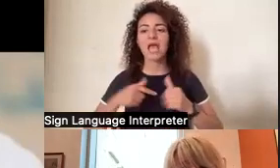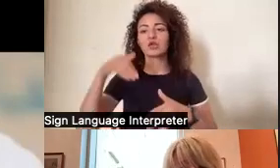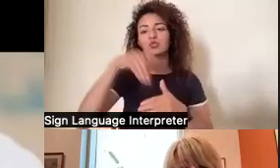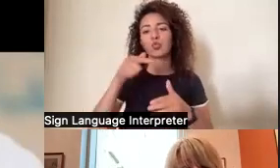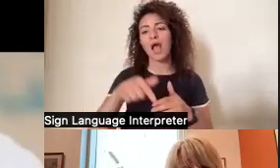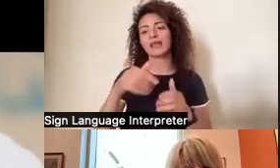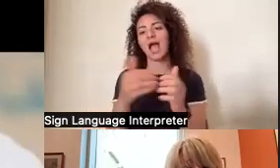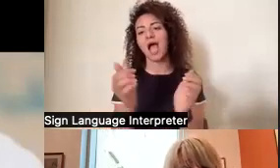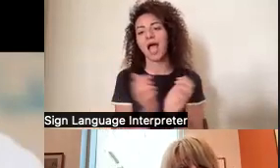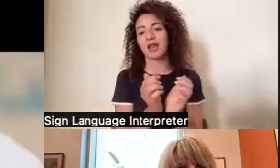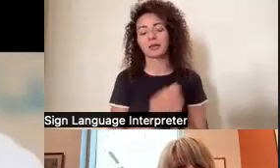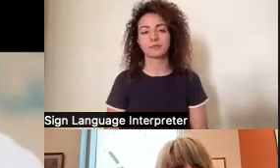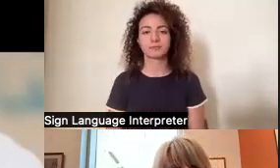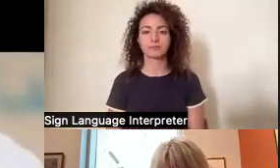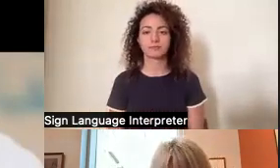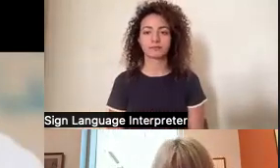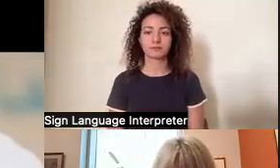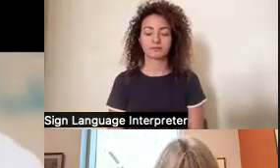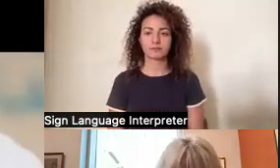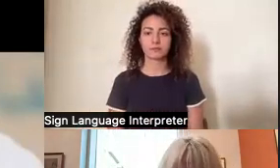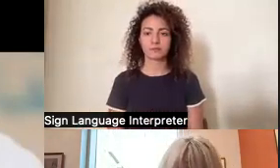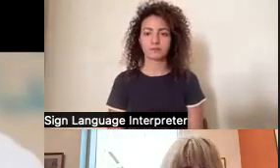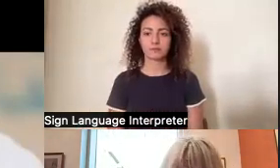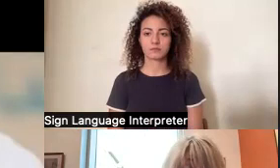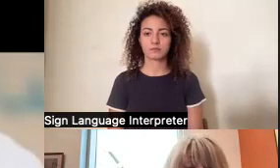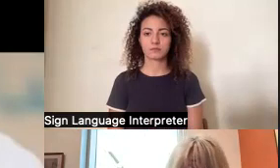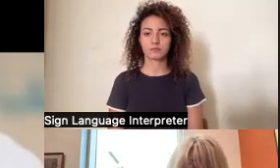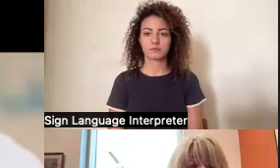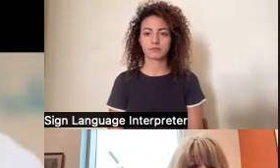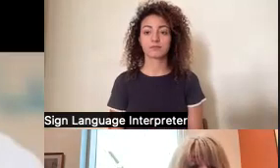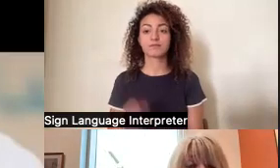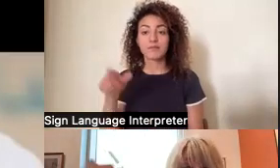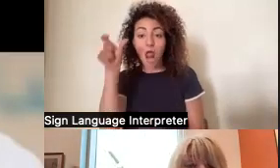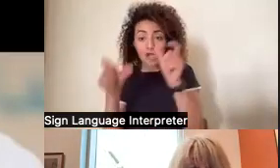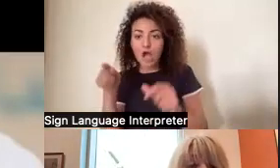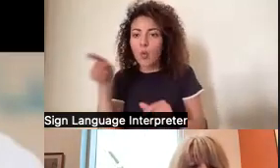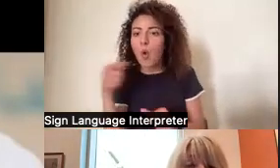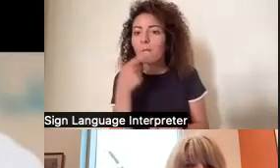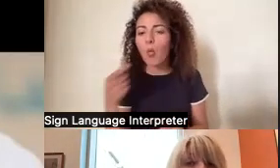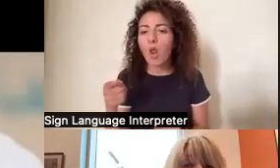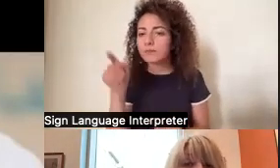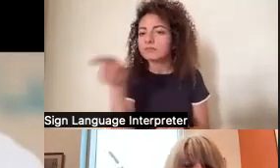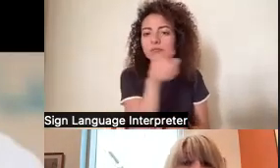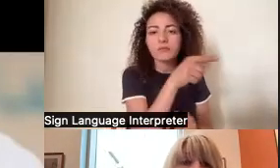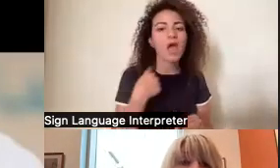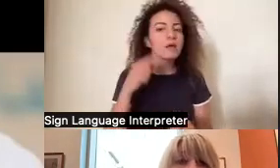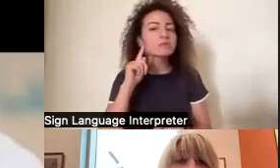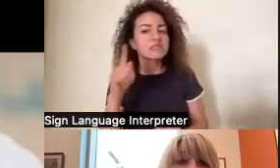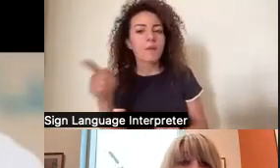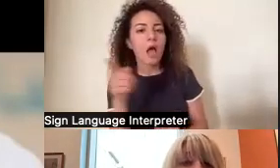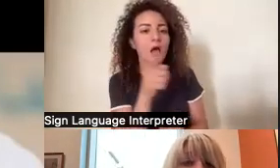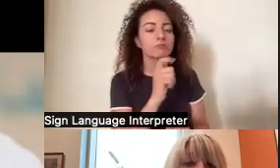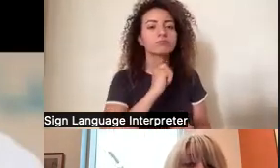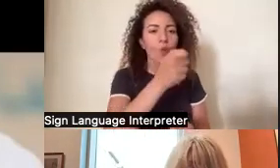It's also argued that this is what people are saying. This is not what I'm saying. This is what people that we've interviewed are